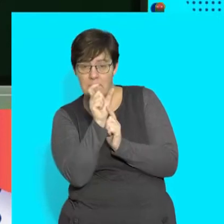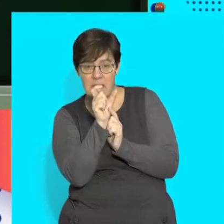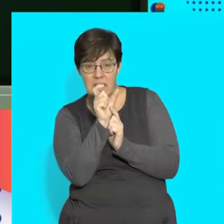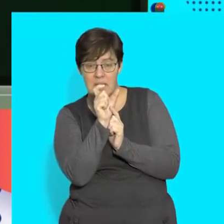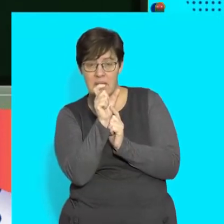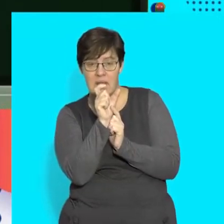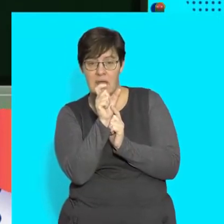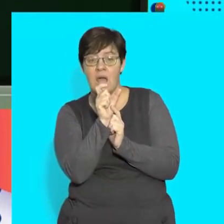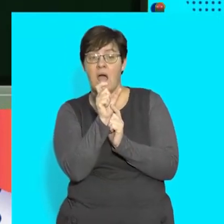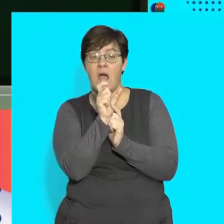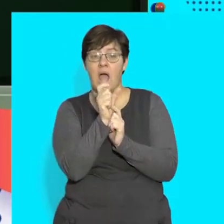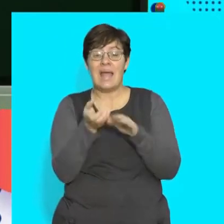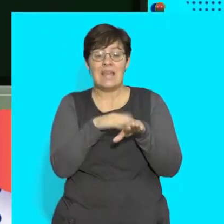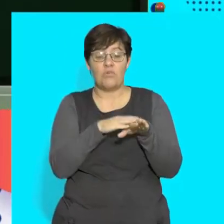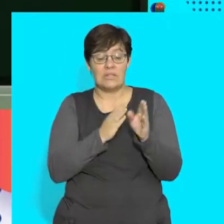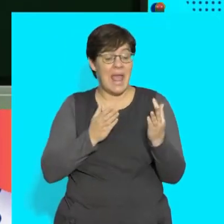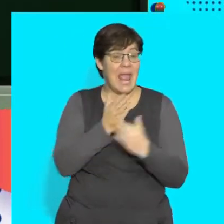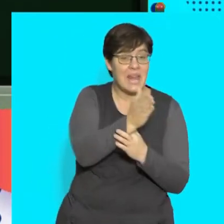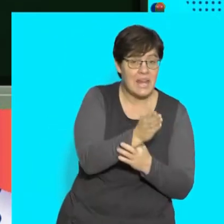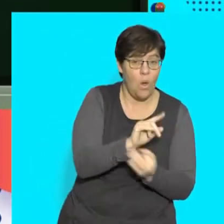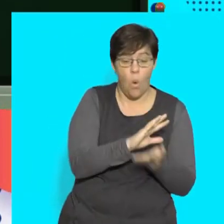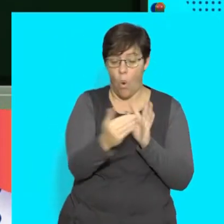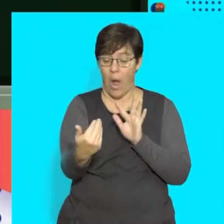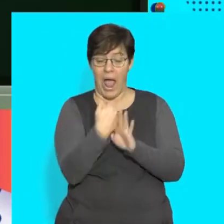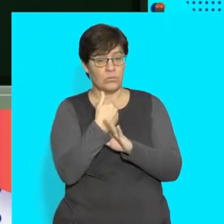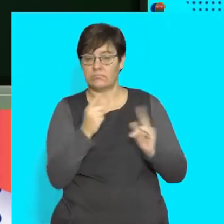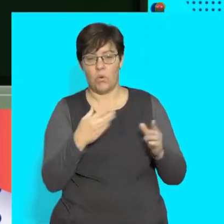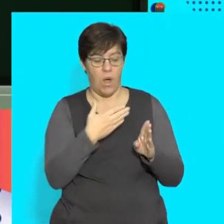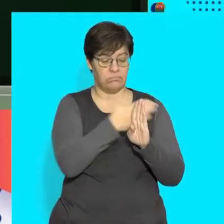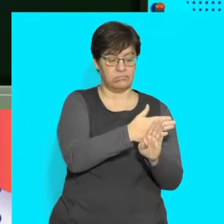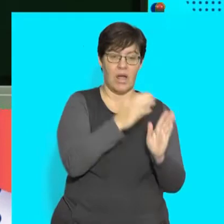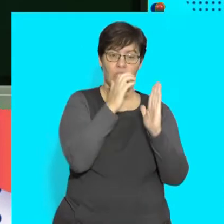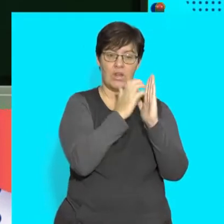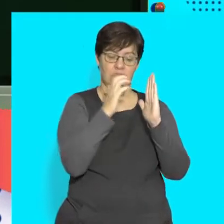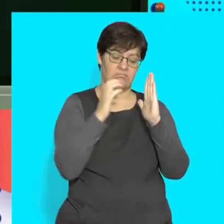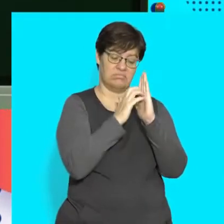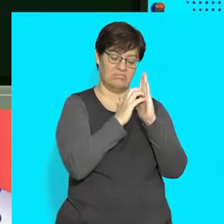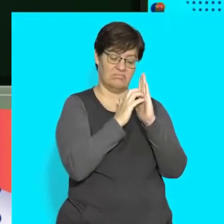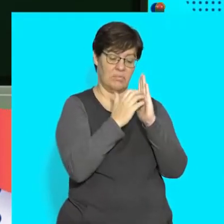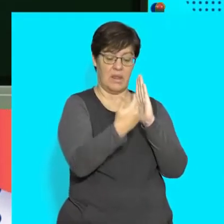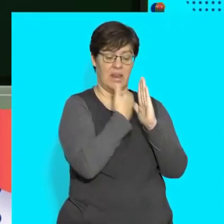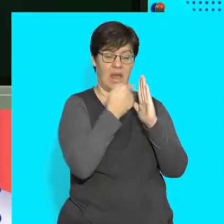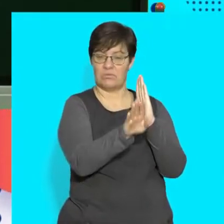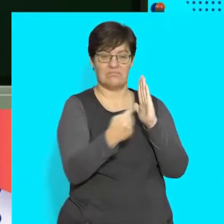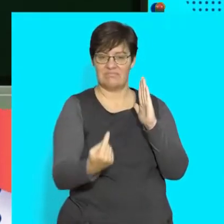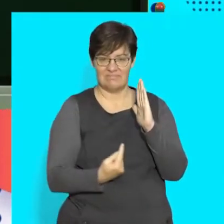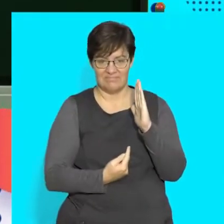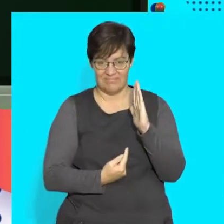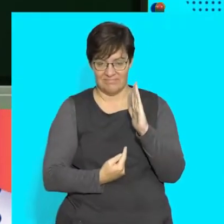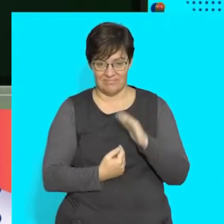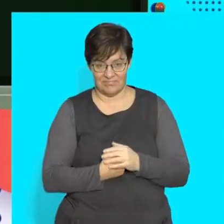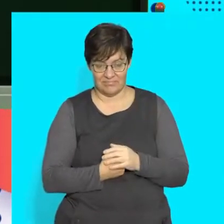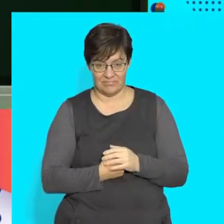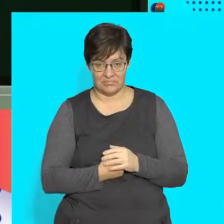no current can go into the commutator, no current can go into the coil. And so